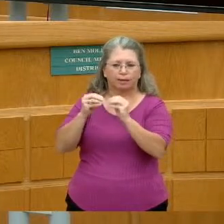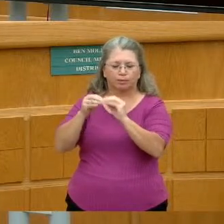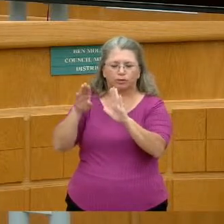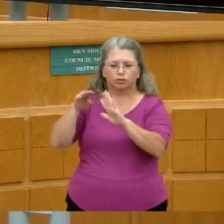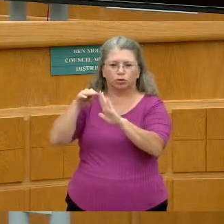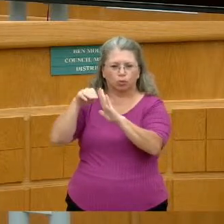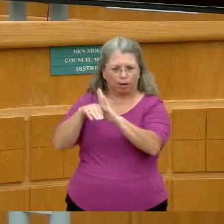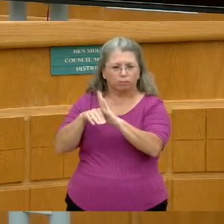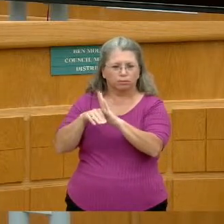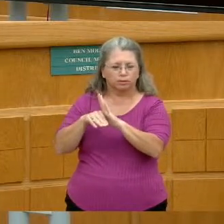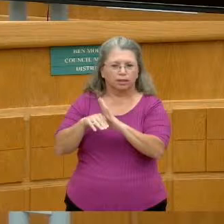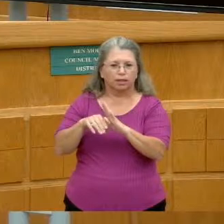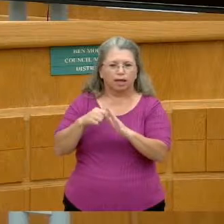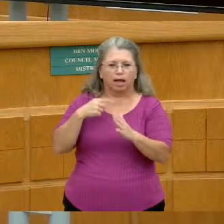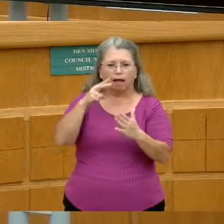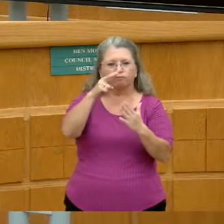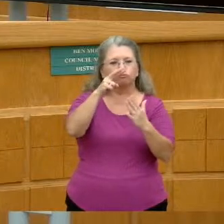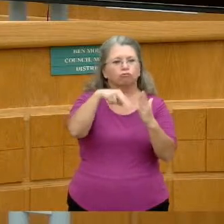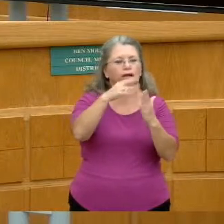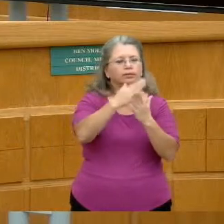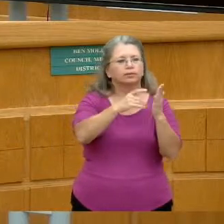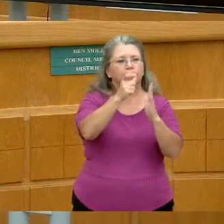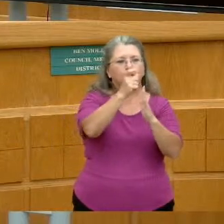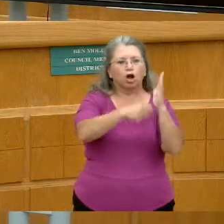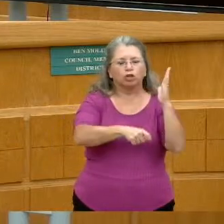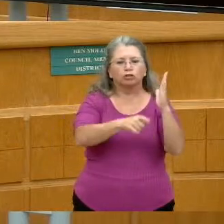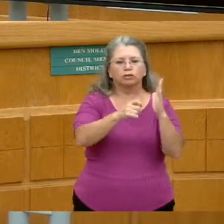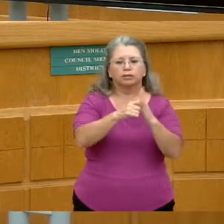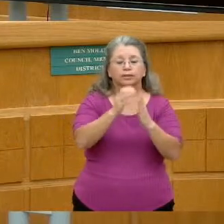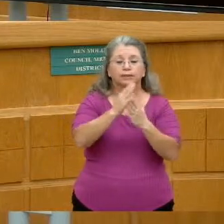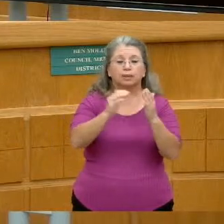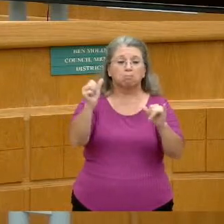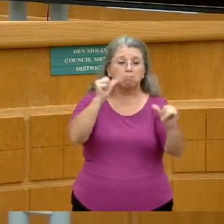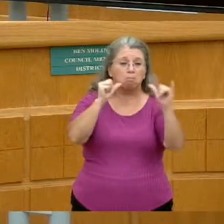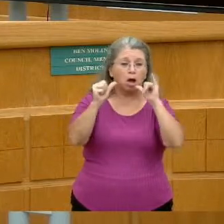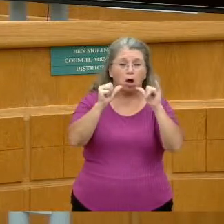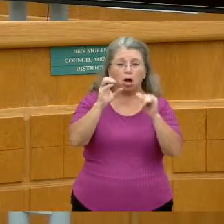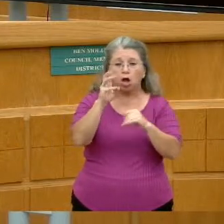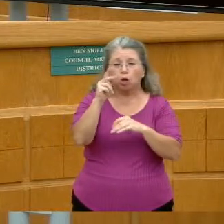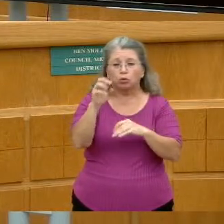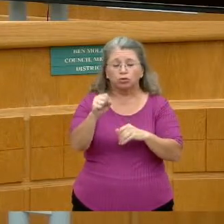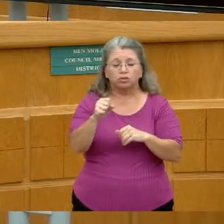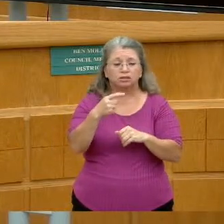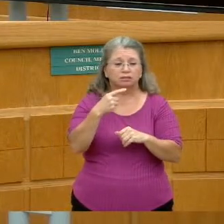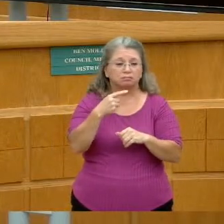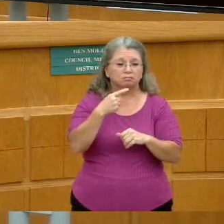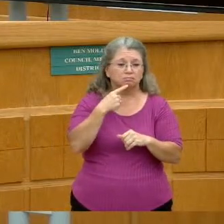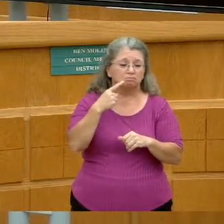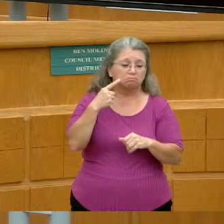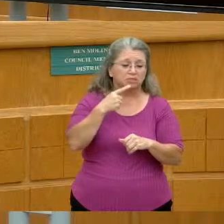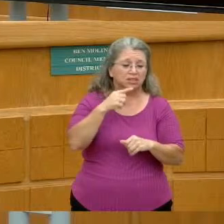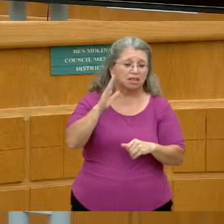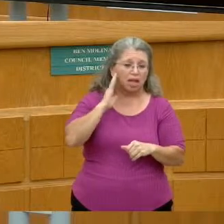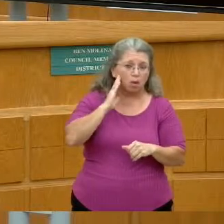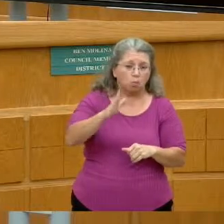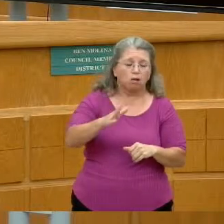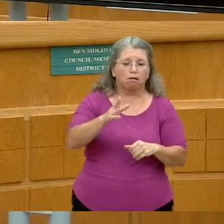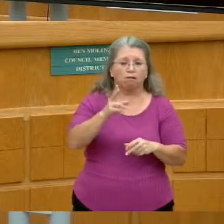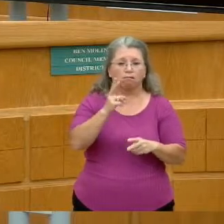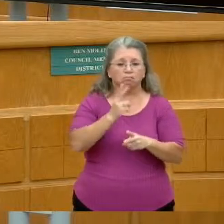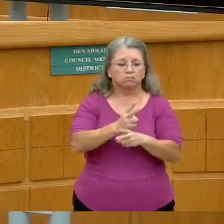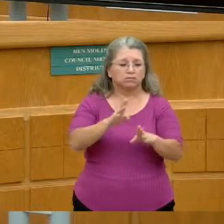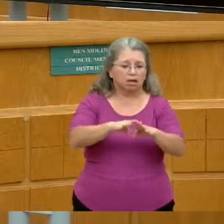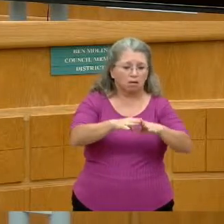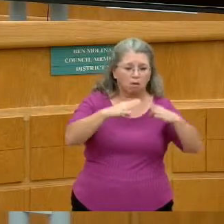some articles out there of bar owners who have avowed that they're going to stay open. If you're a patron